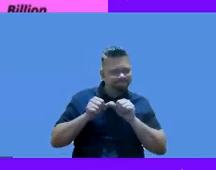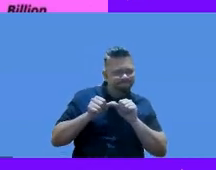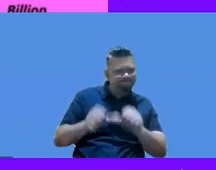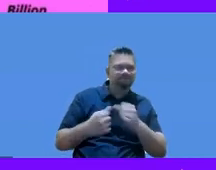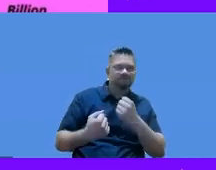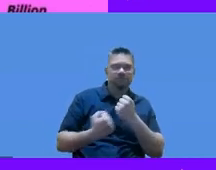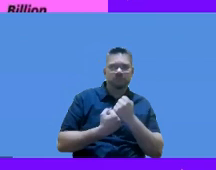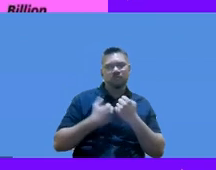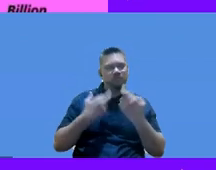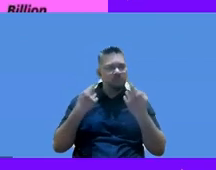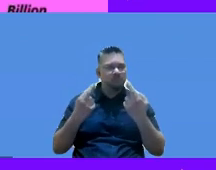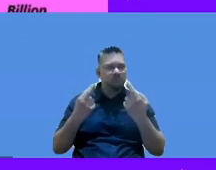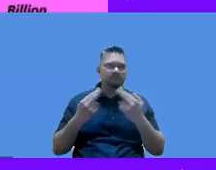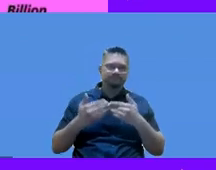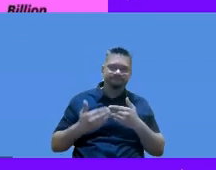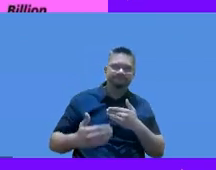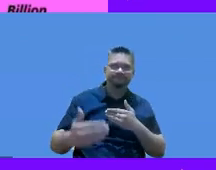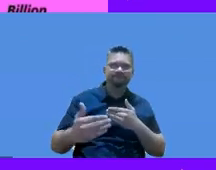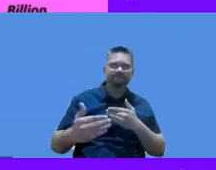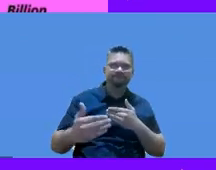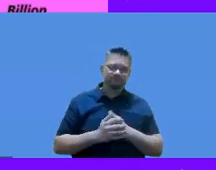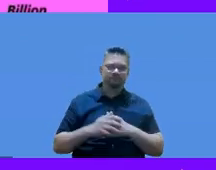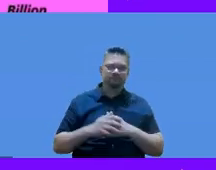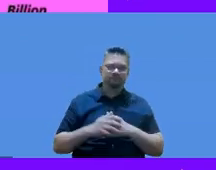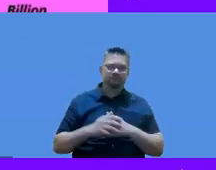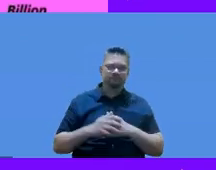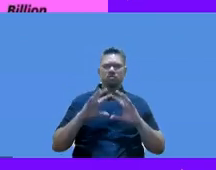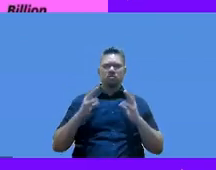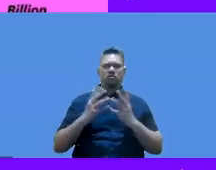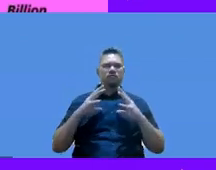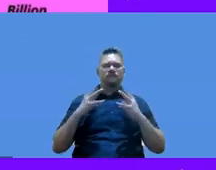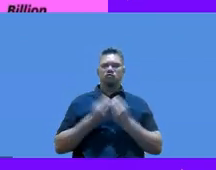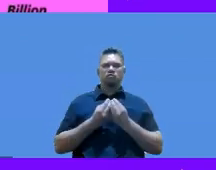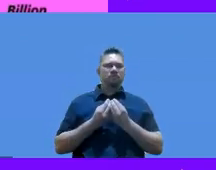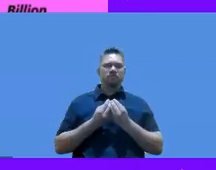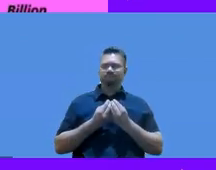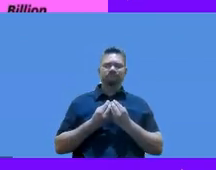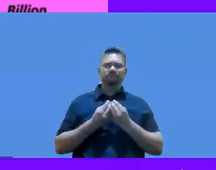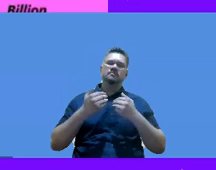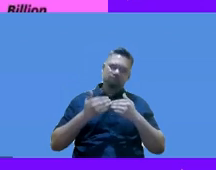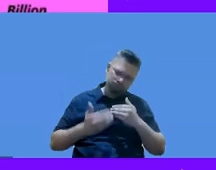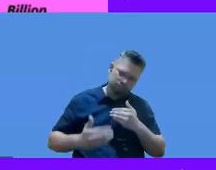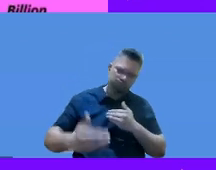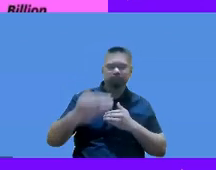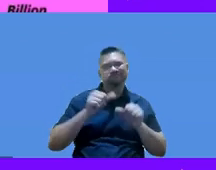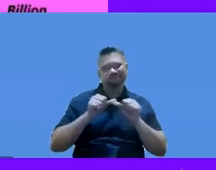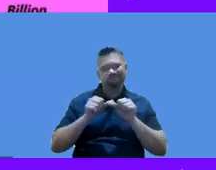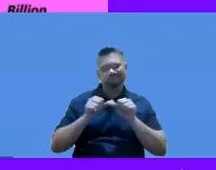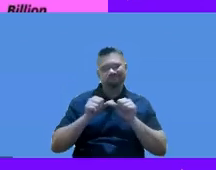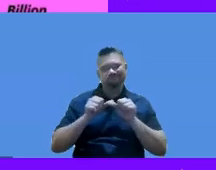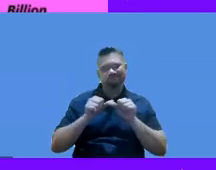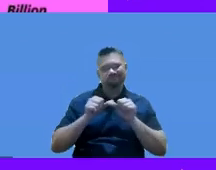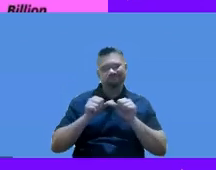and even beyond the global forum, because this is just one step on the way. So thank you so much to everybody